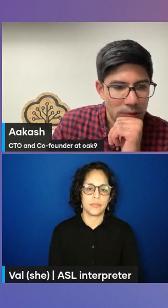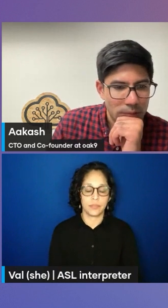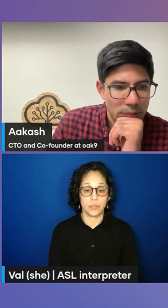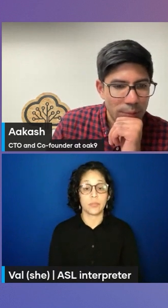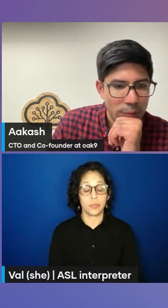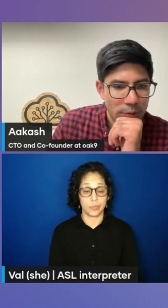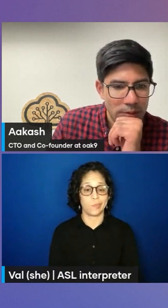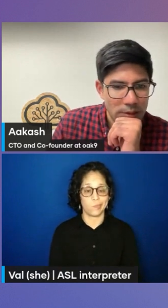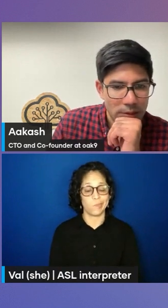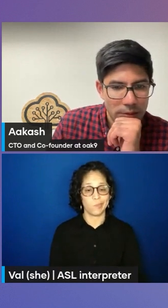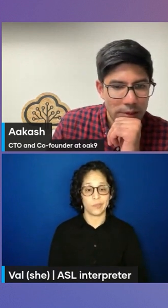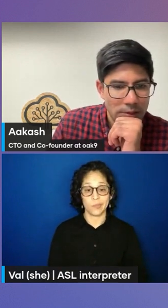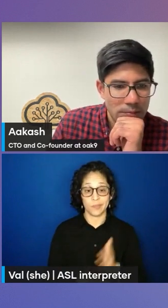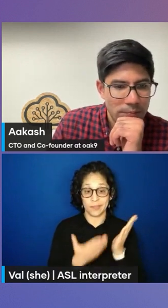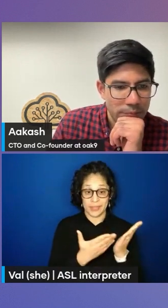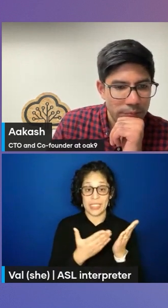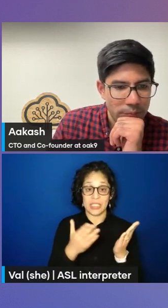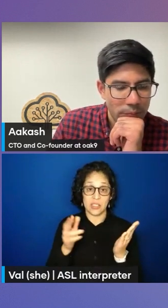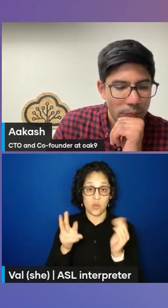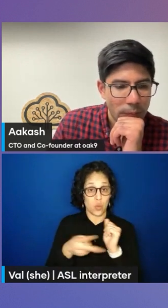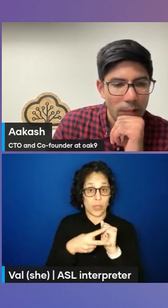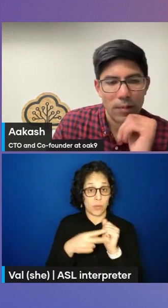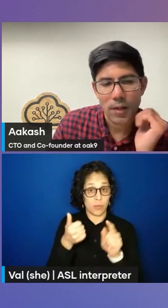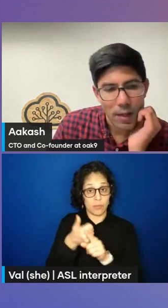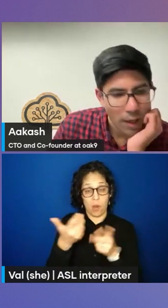so this repo is integrated